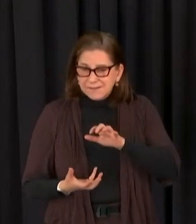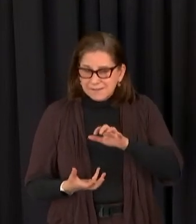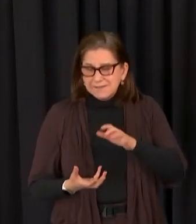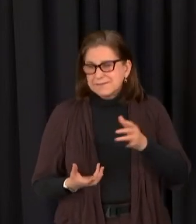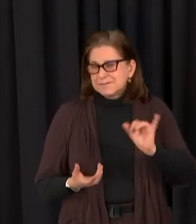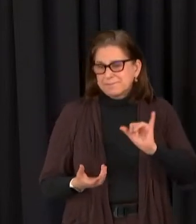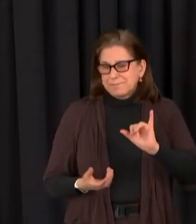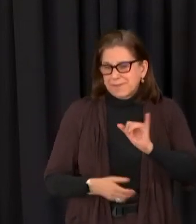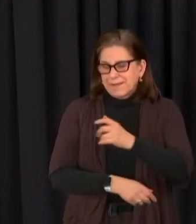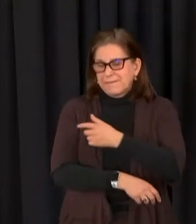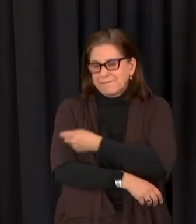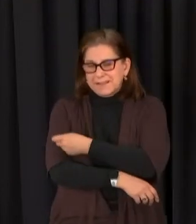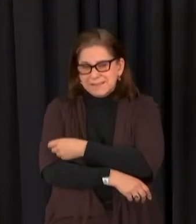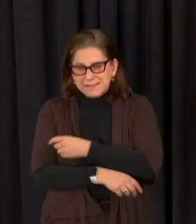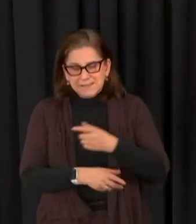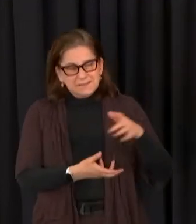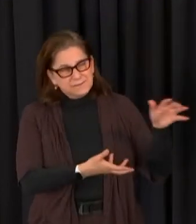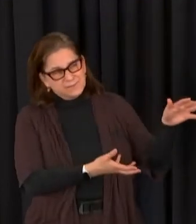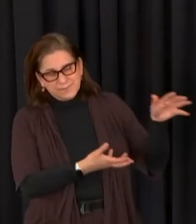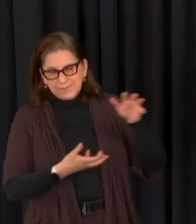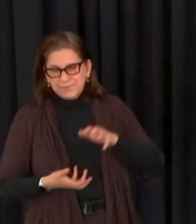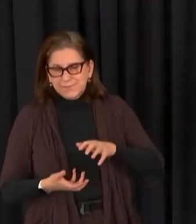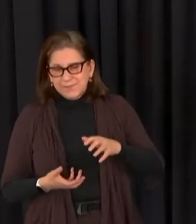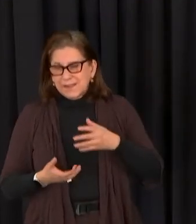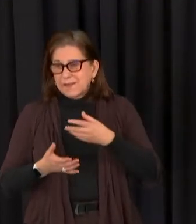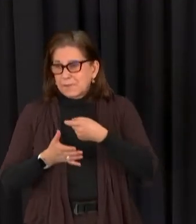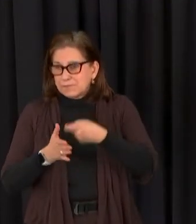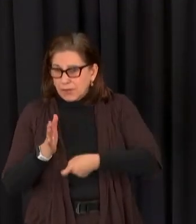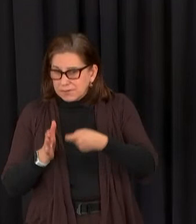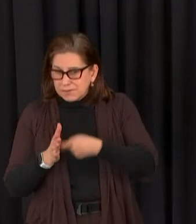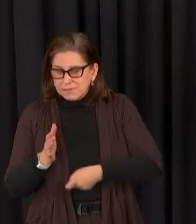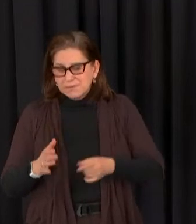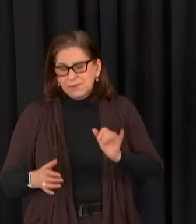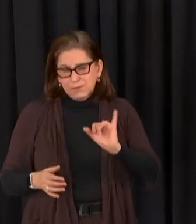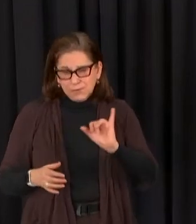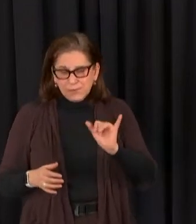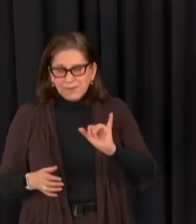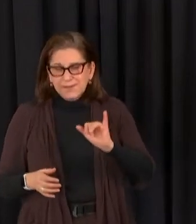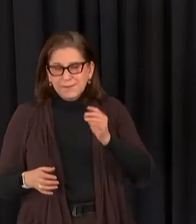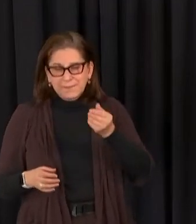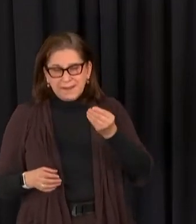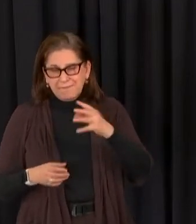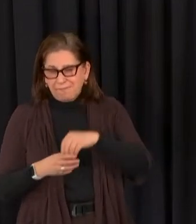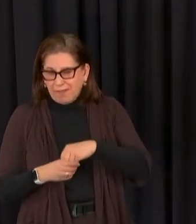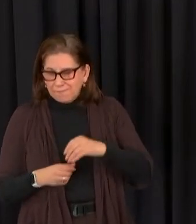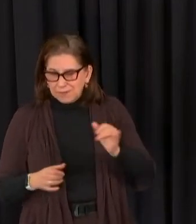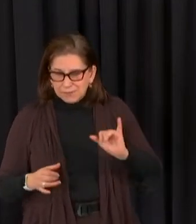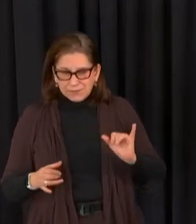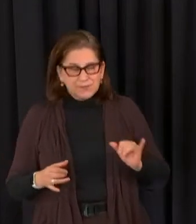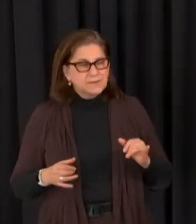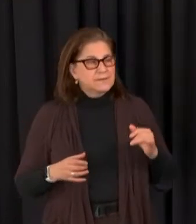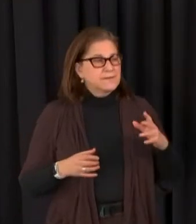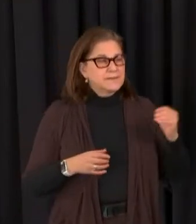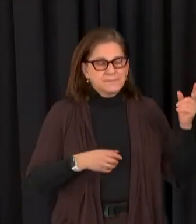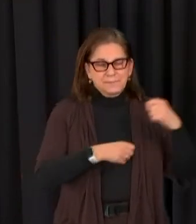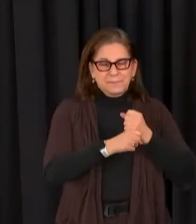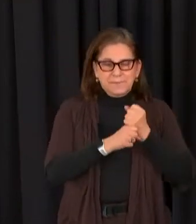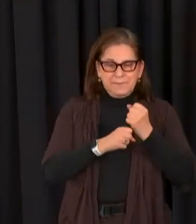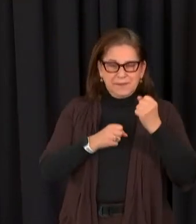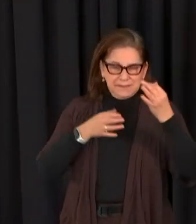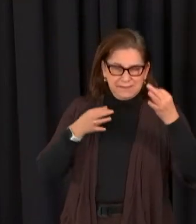to inefficient decisions. But I do think that the central decision making